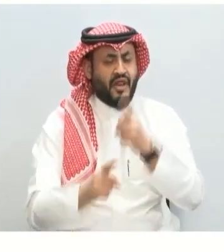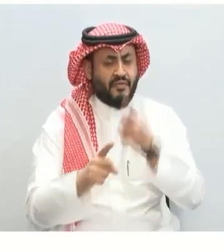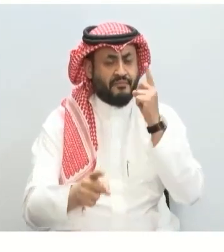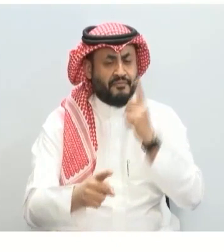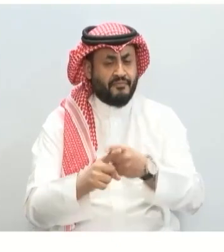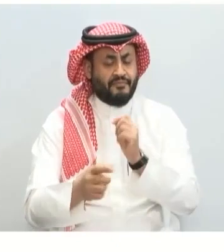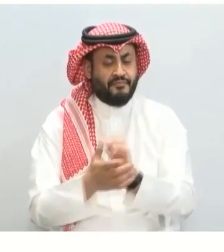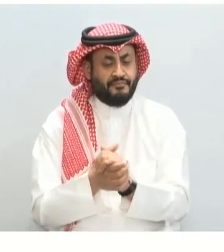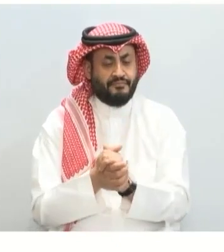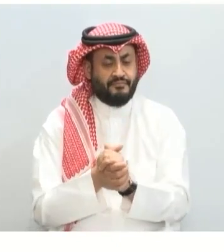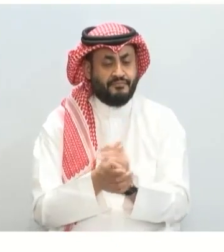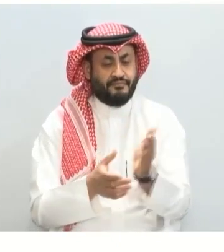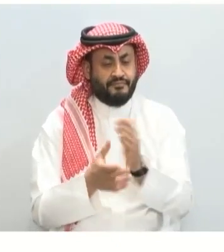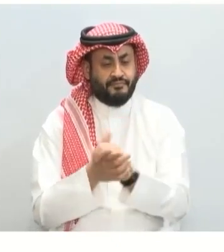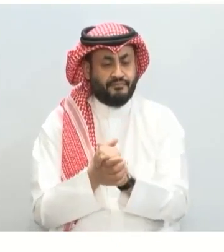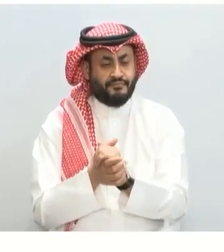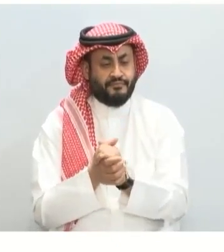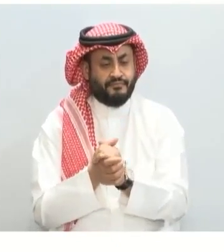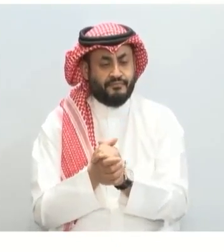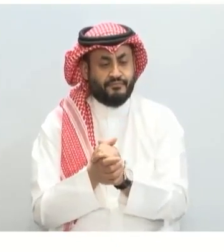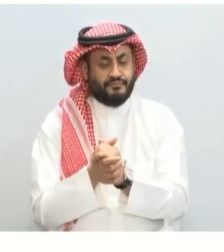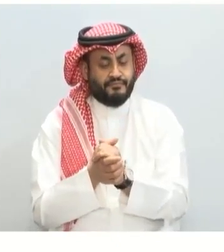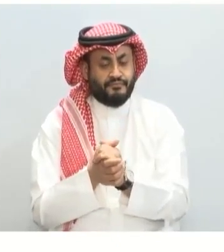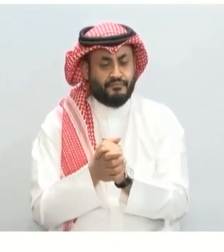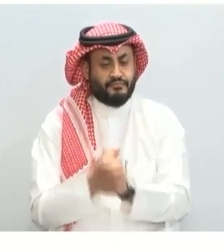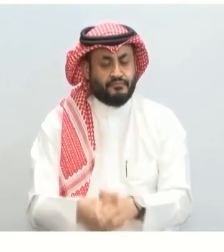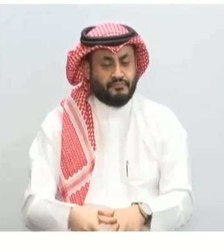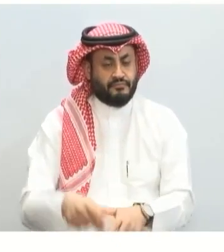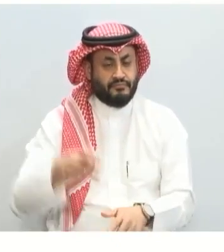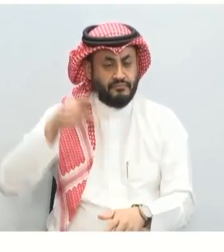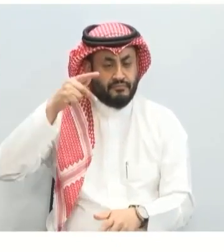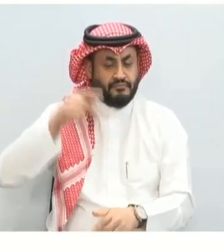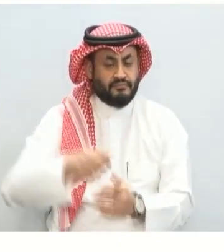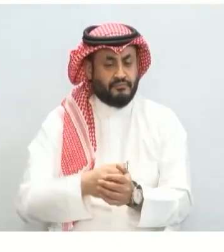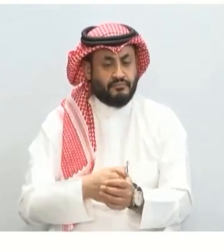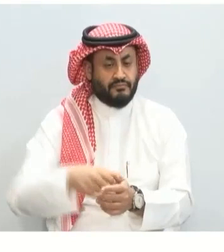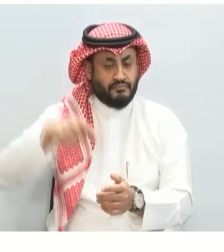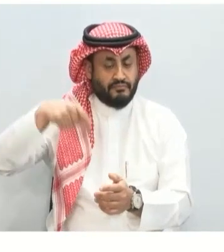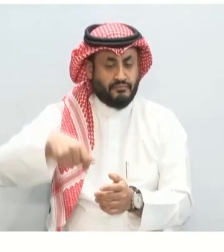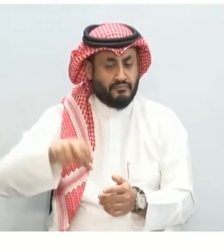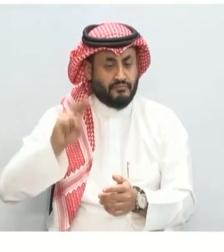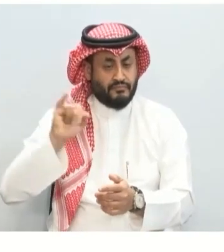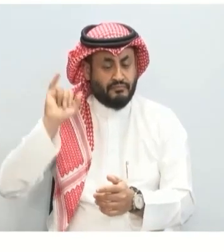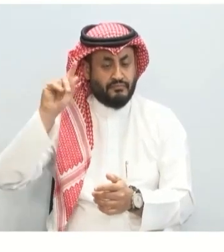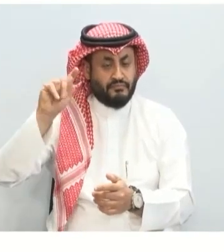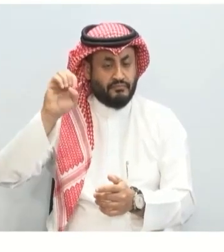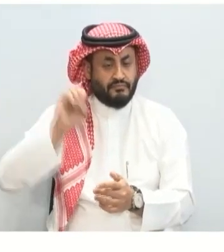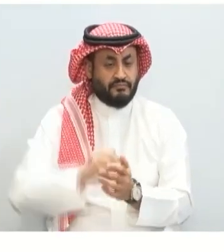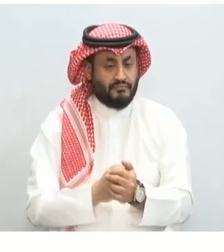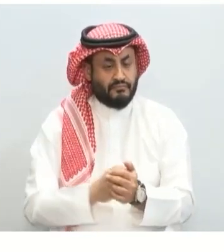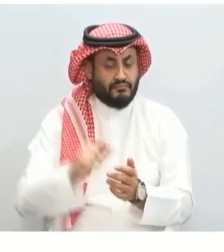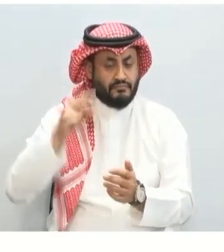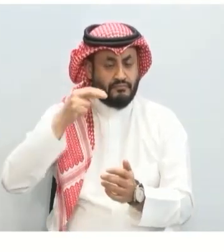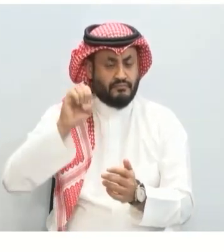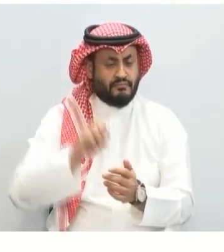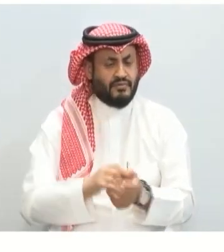it means very quickly. Quite the something. And here you write a profession. Quite the